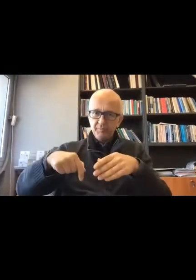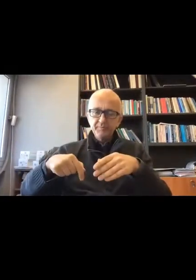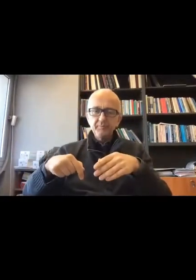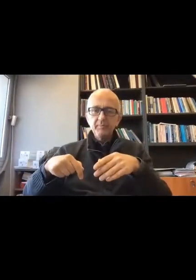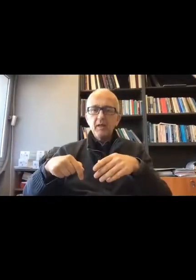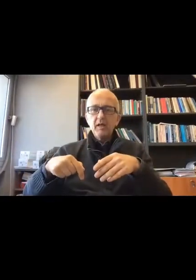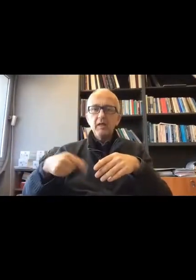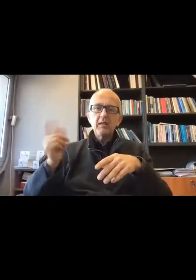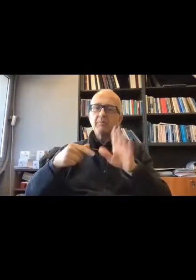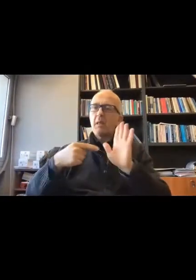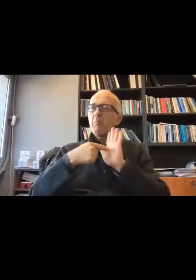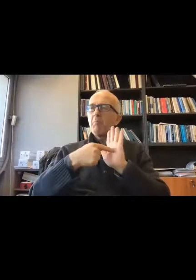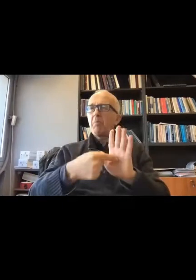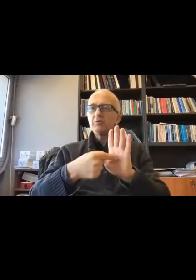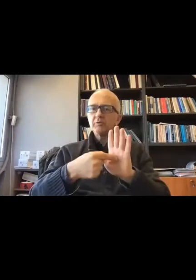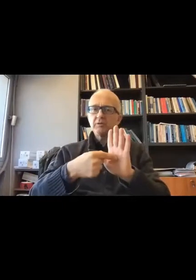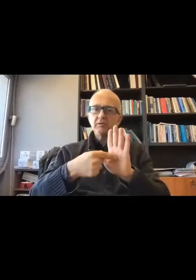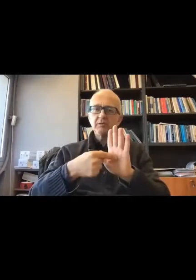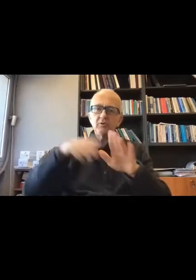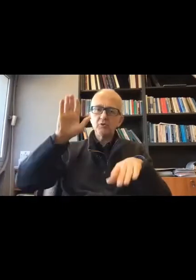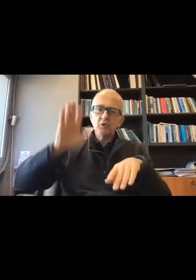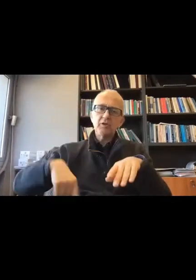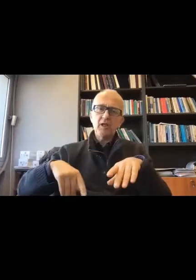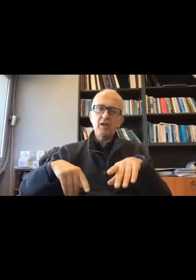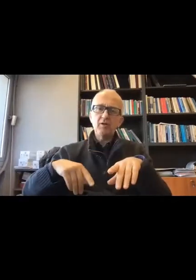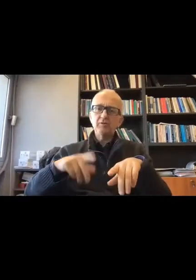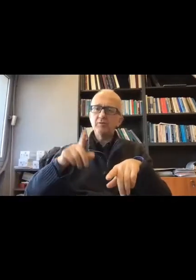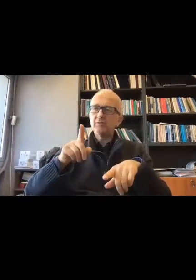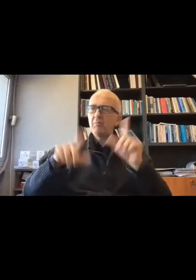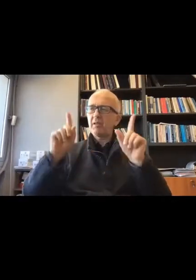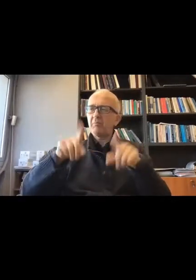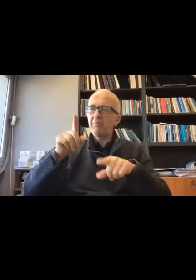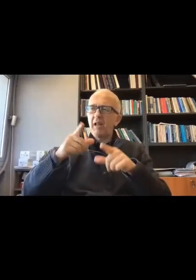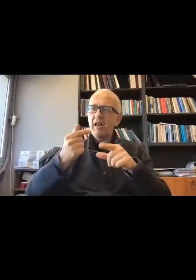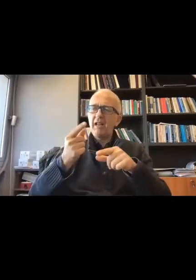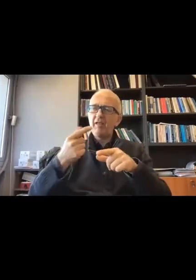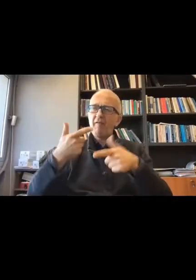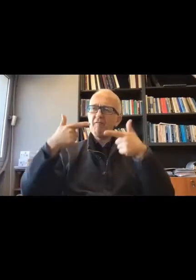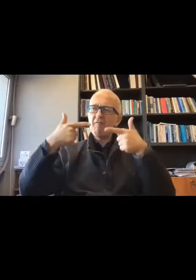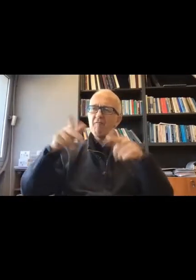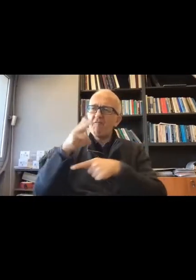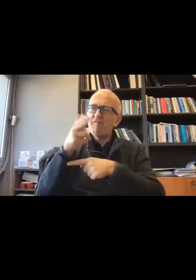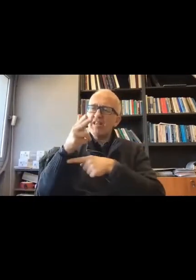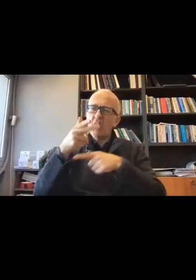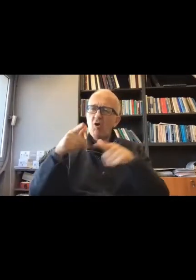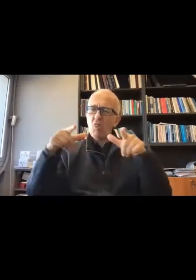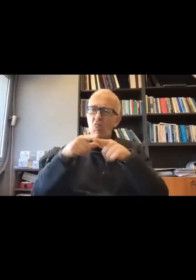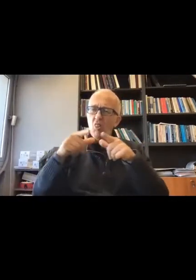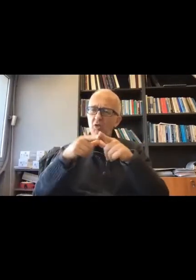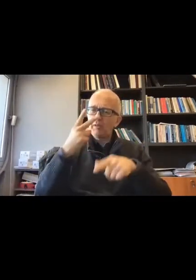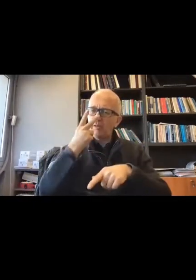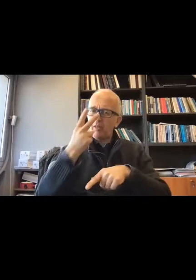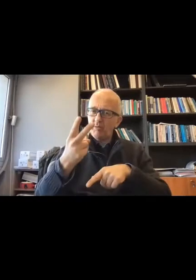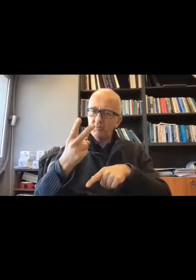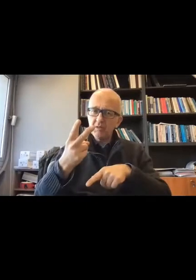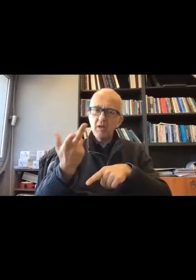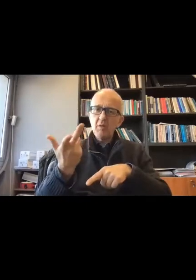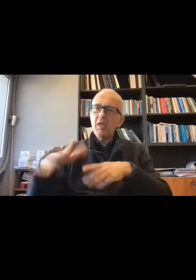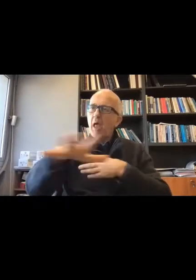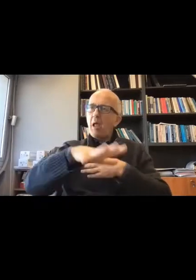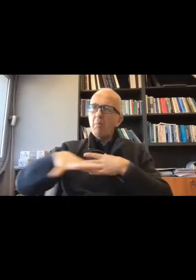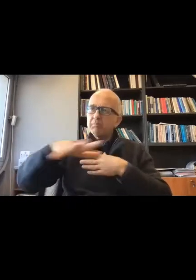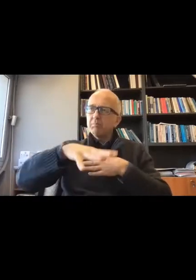then the presentation will conclude with some demonstration videos concerning the platform itself,